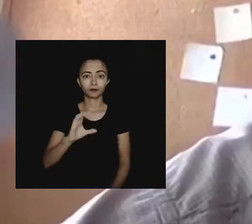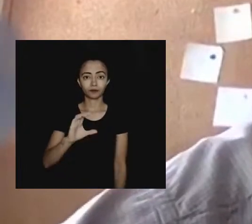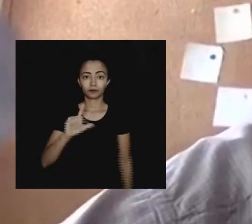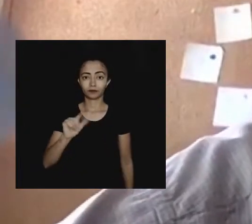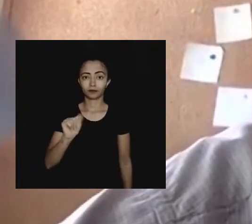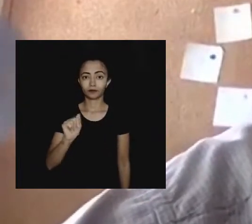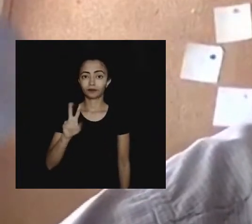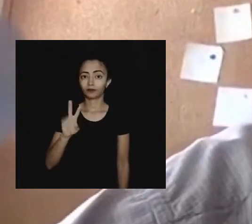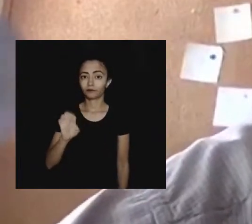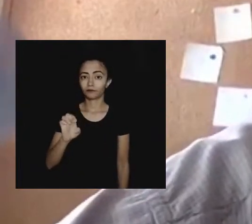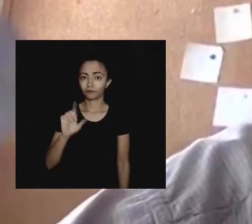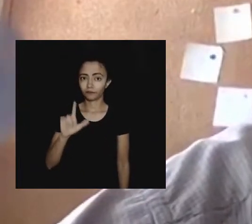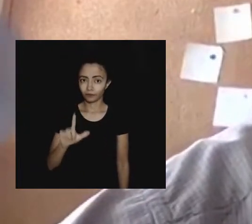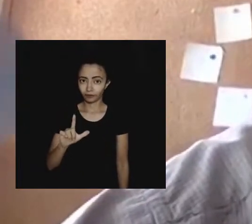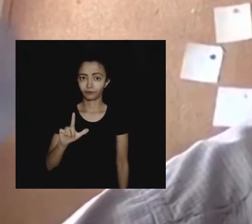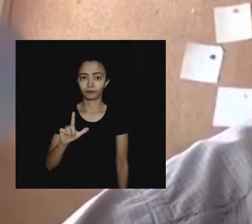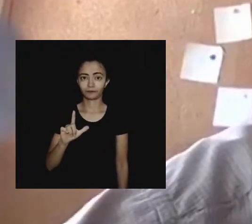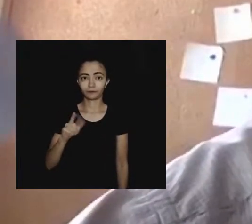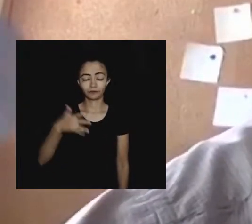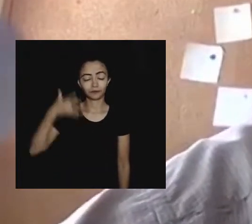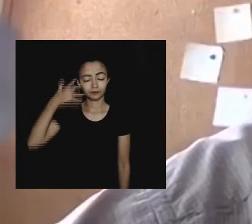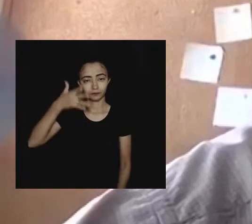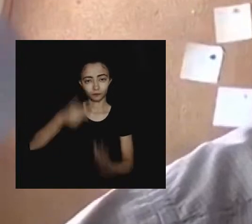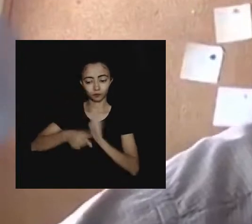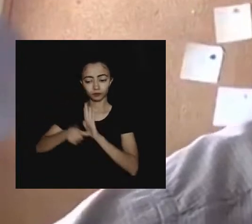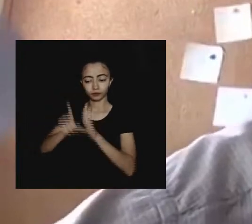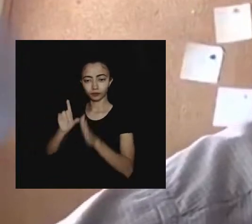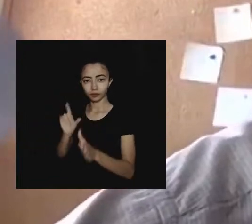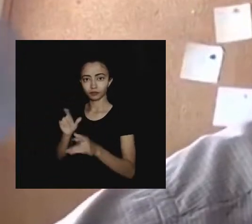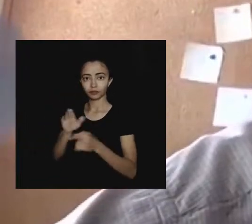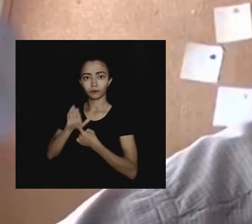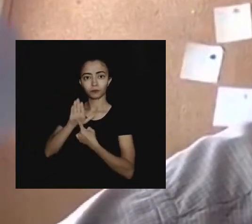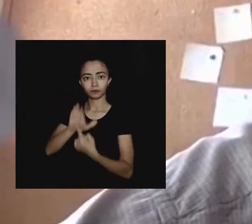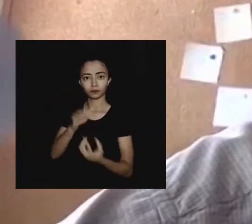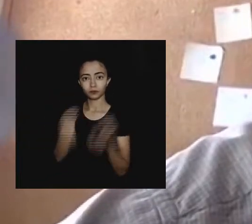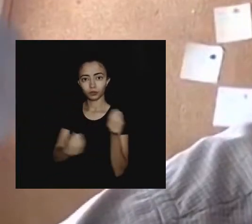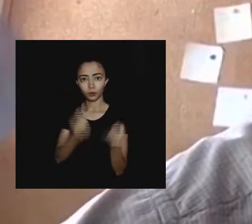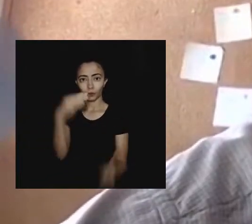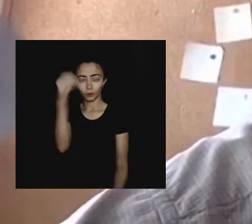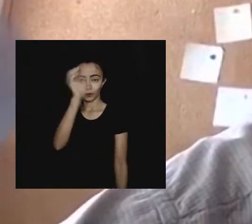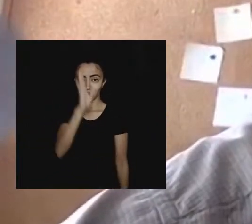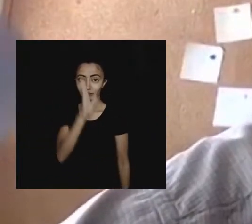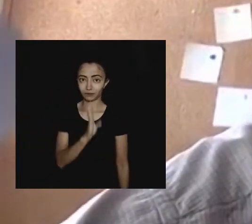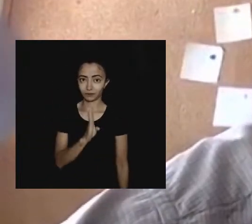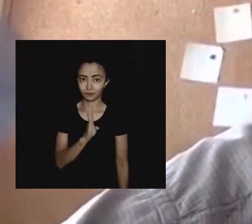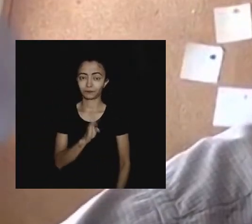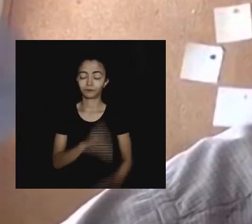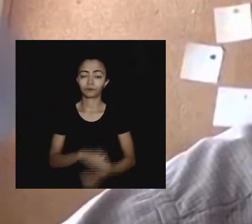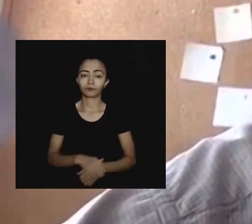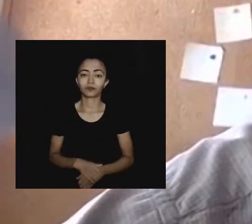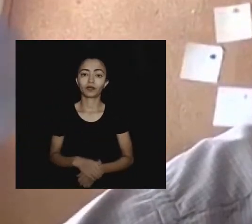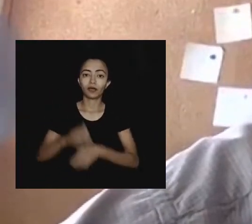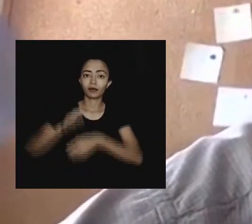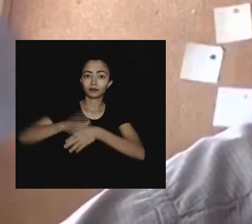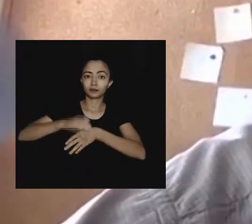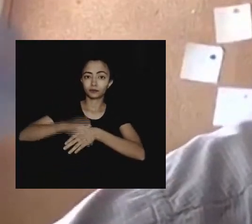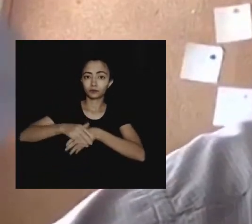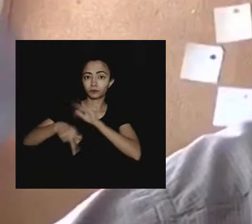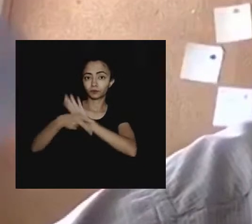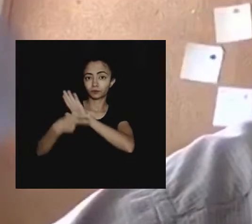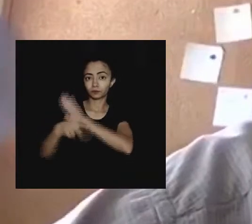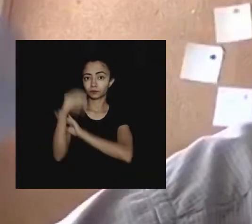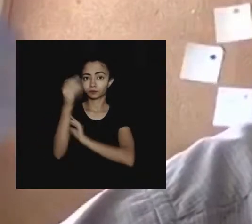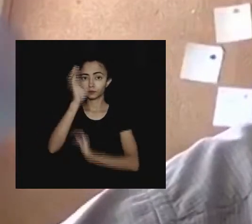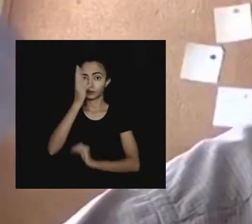of Ms. Clavel, who really highlighted Brazil here, and